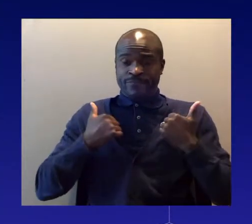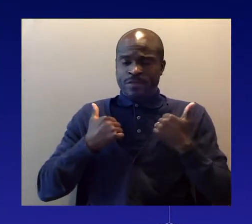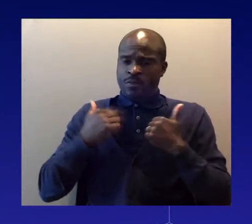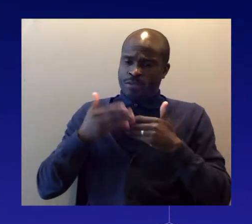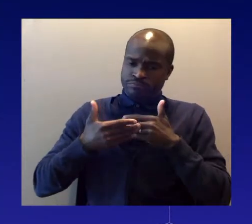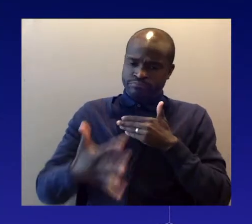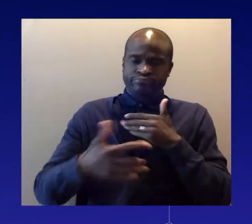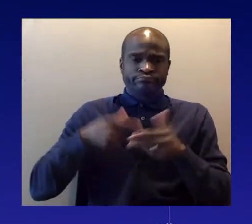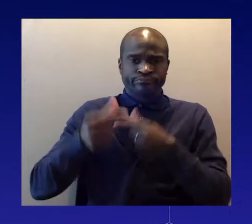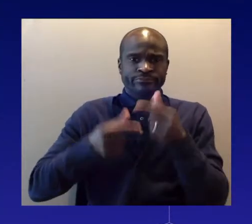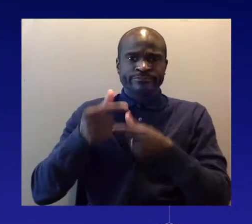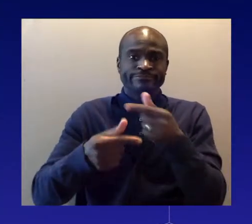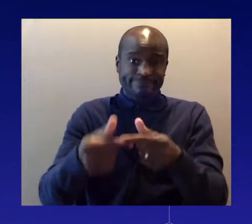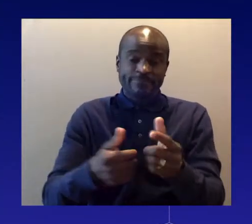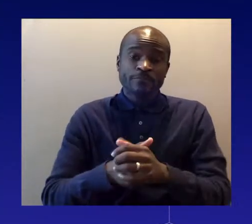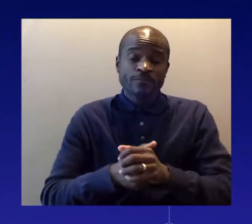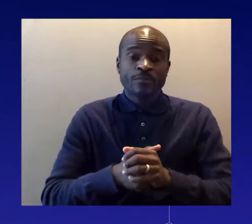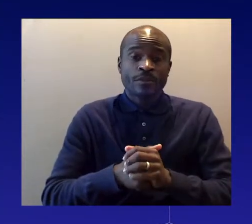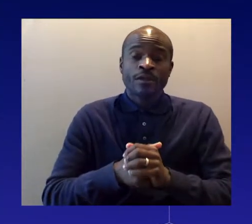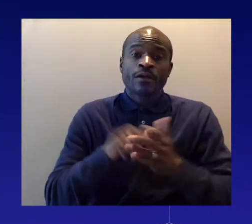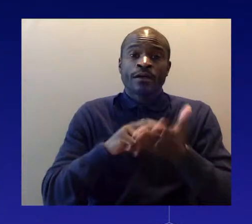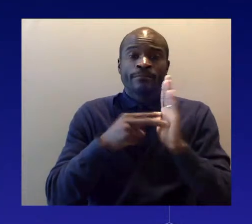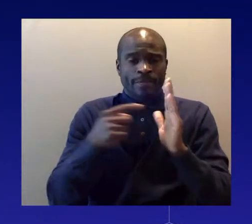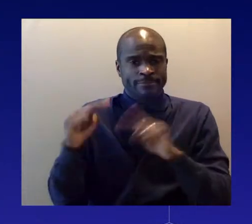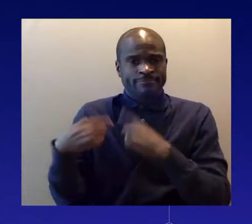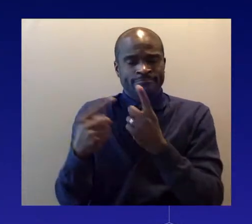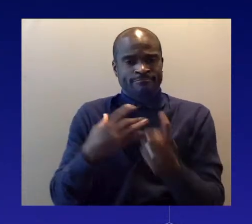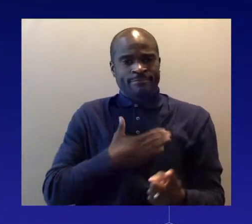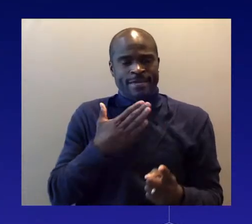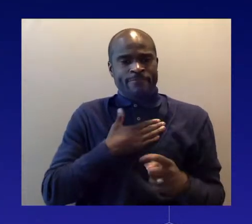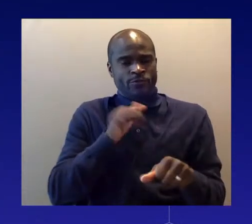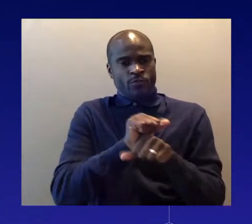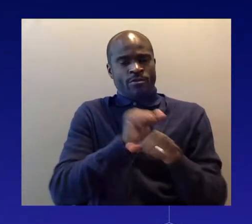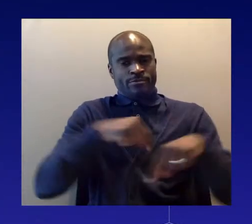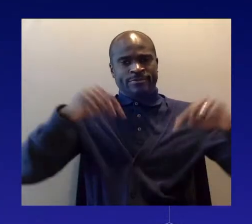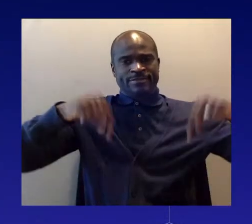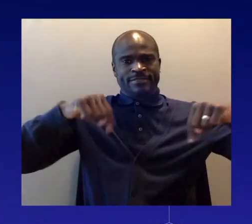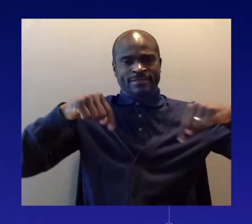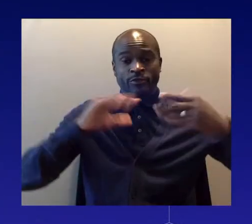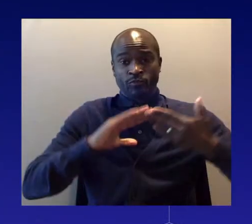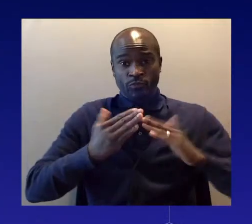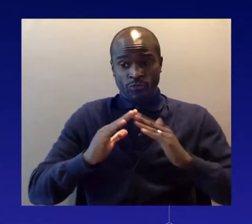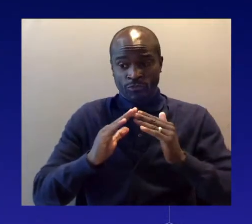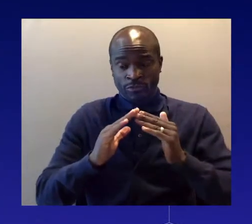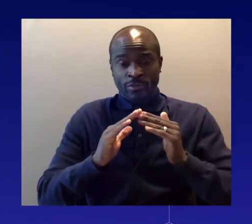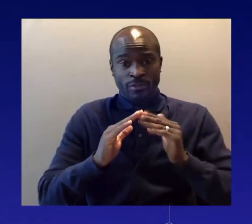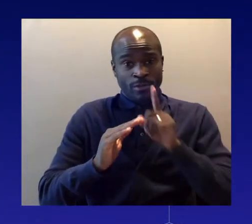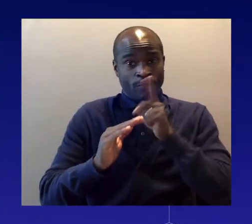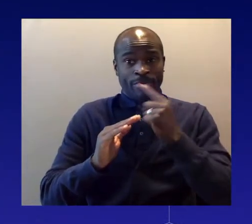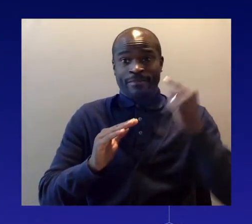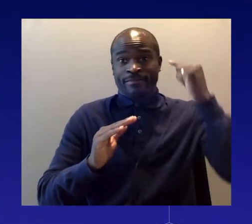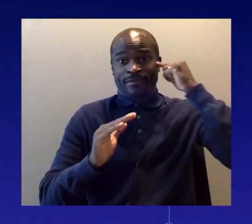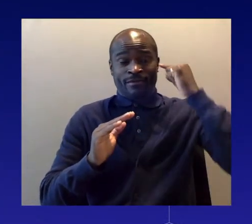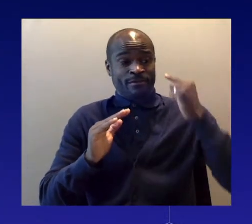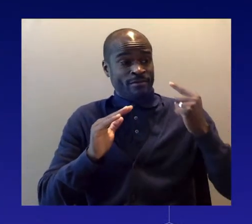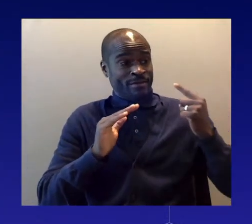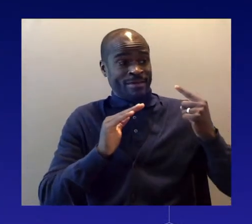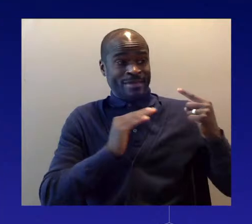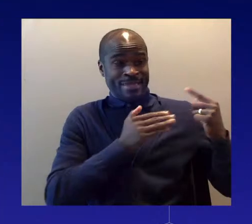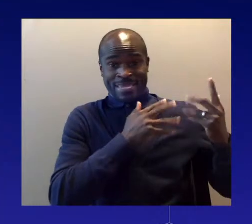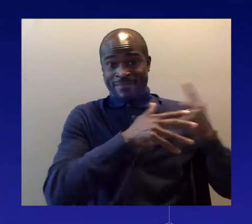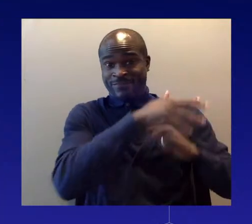in communities, alongside communities, in governments, environmental actions really are